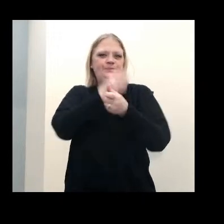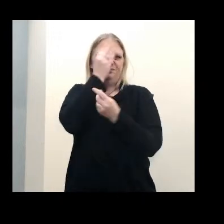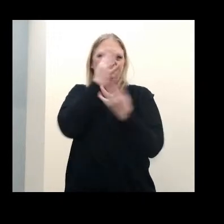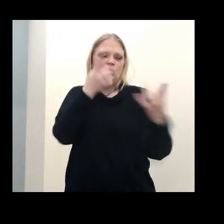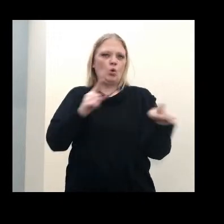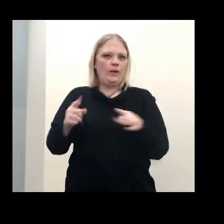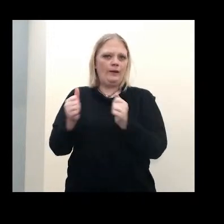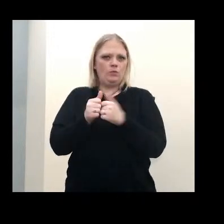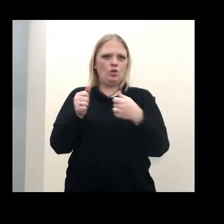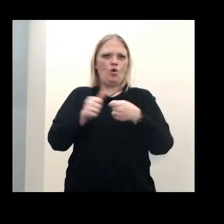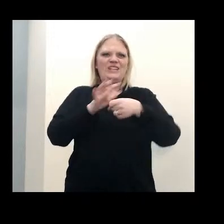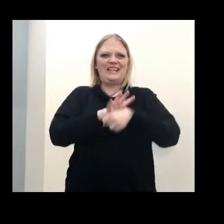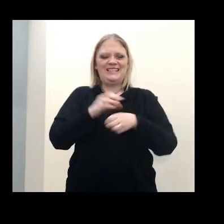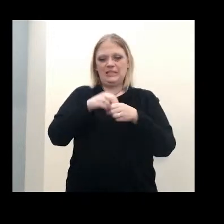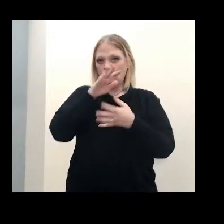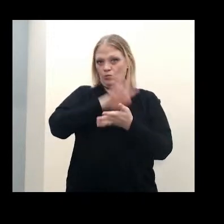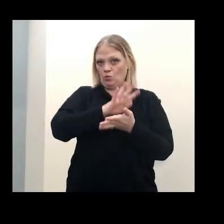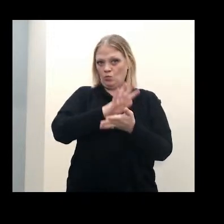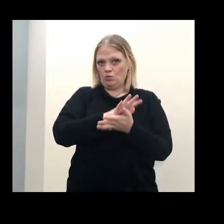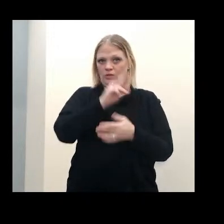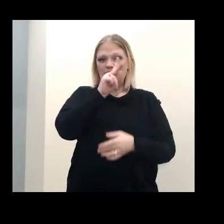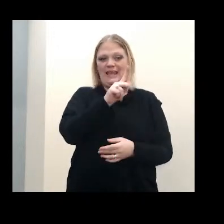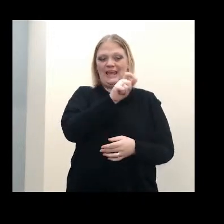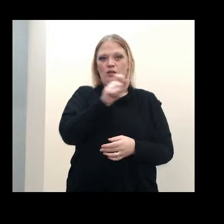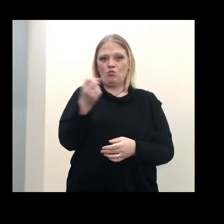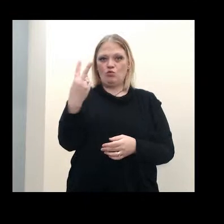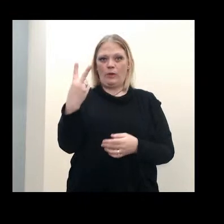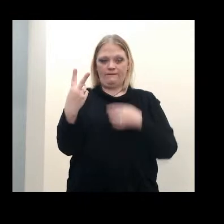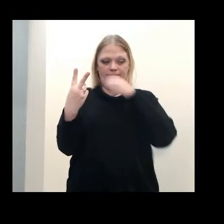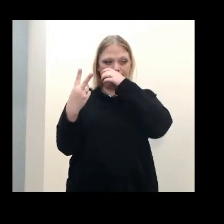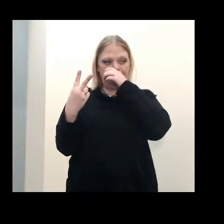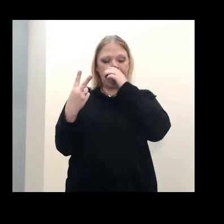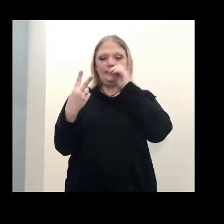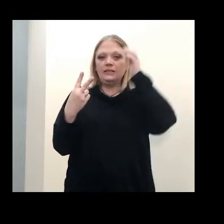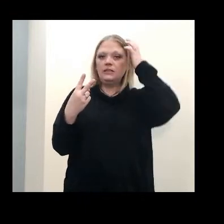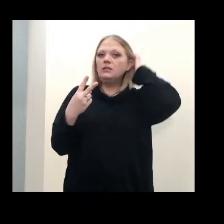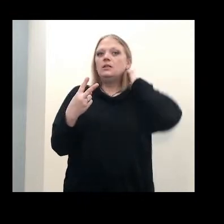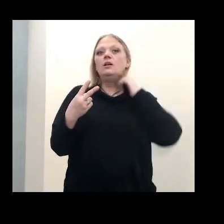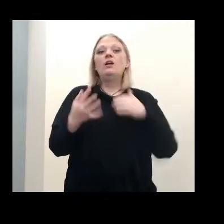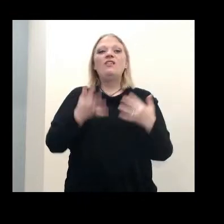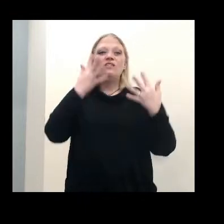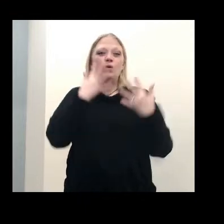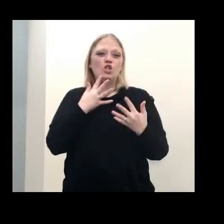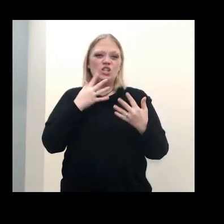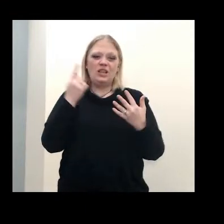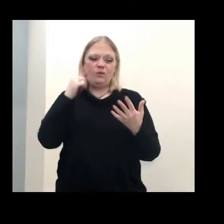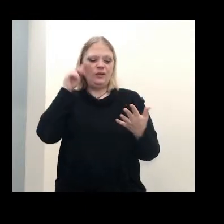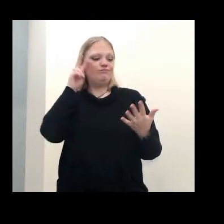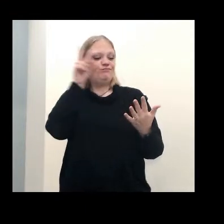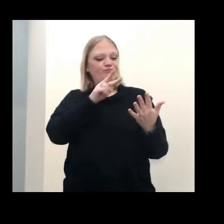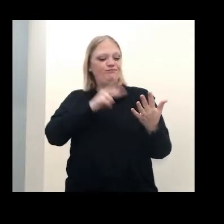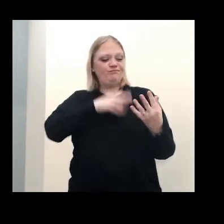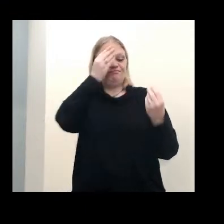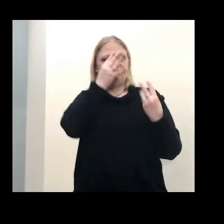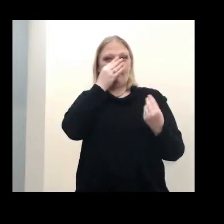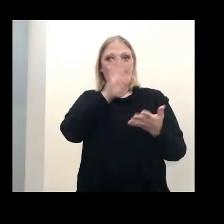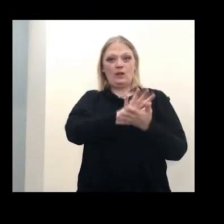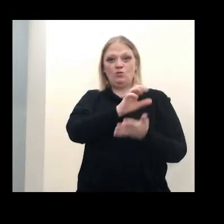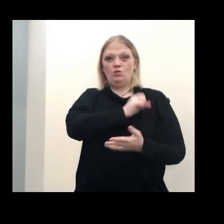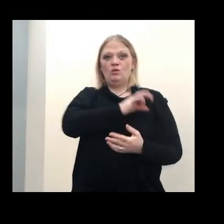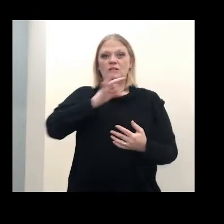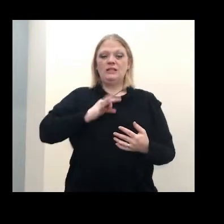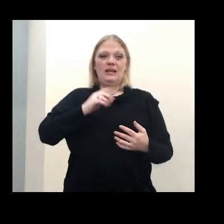on with COVID-19 in the schools, K through 12. Unfortunately, when we look at our data, we see that school staff are